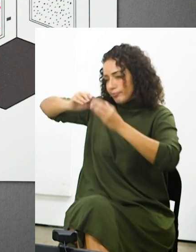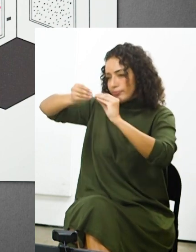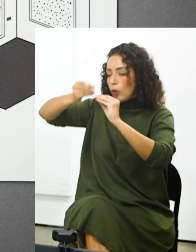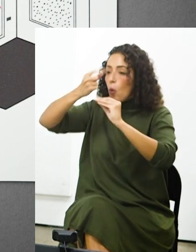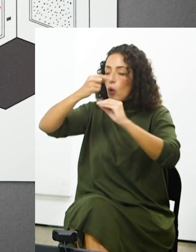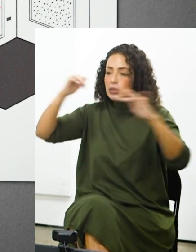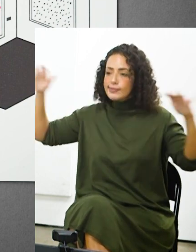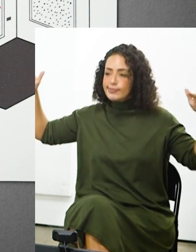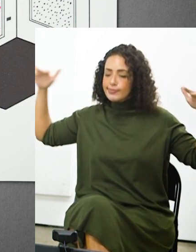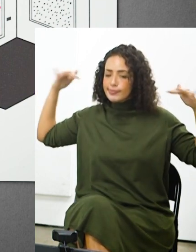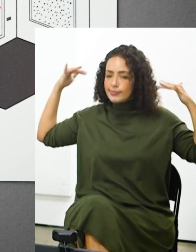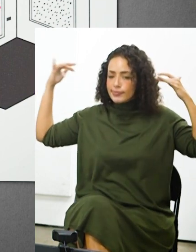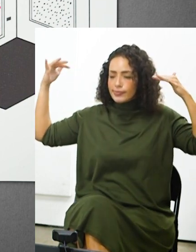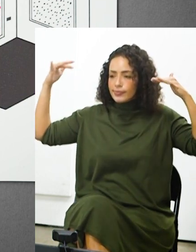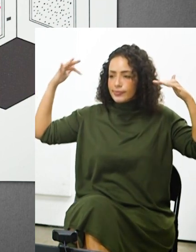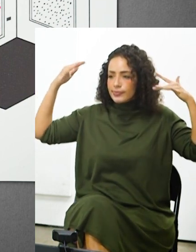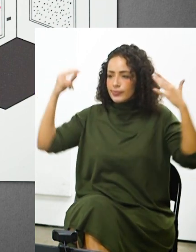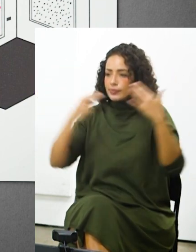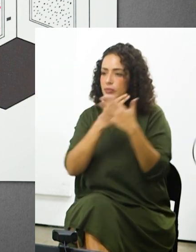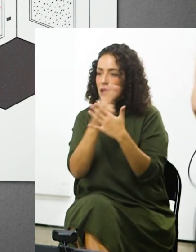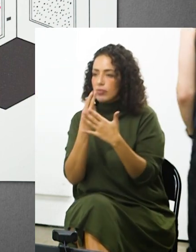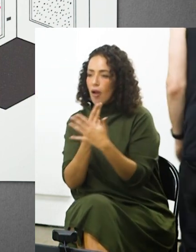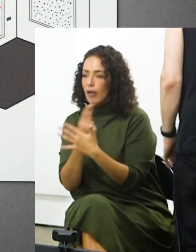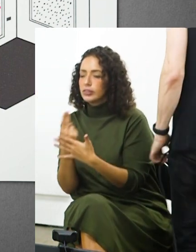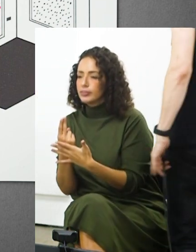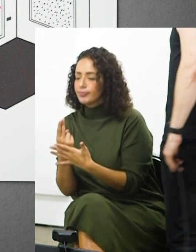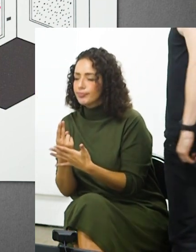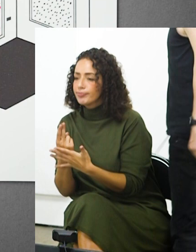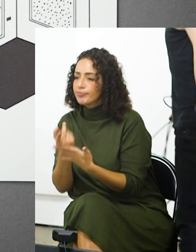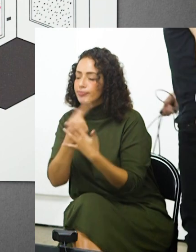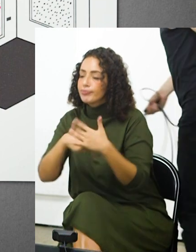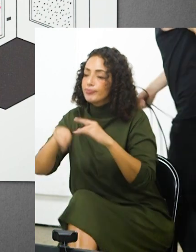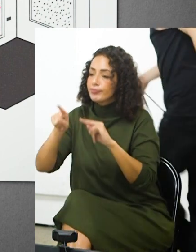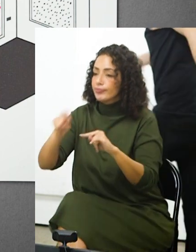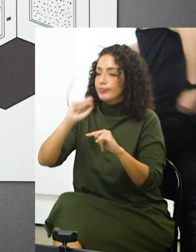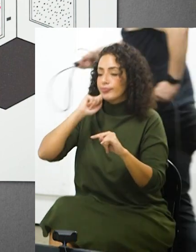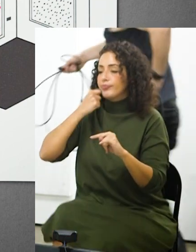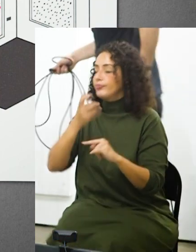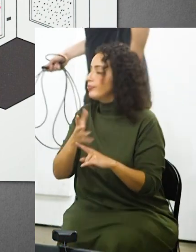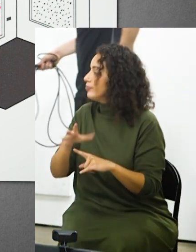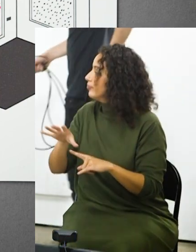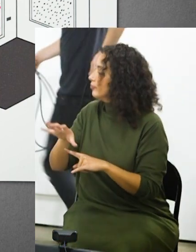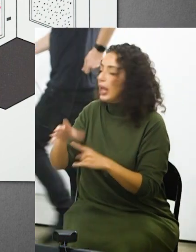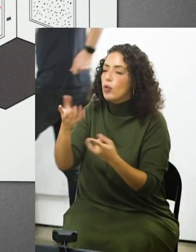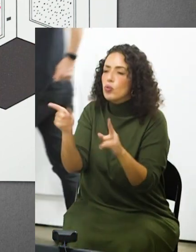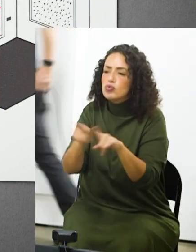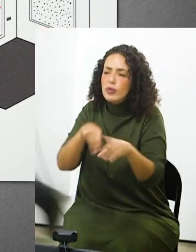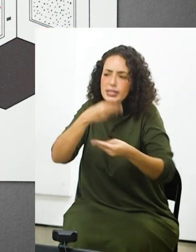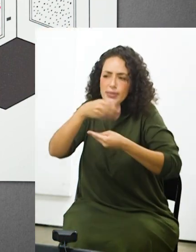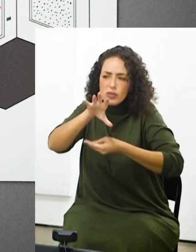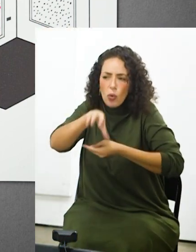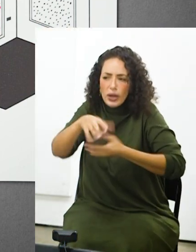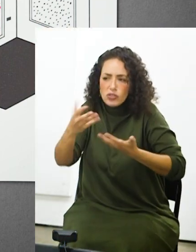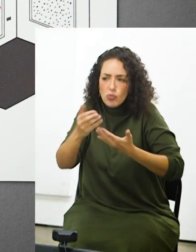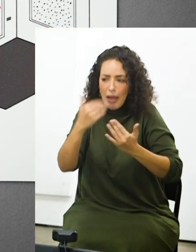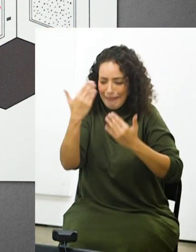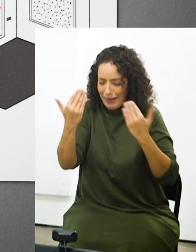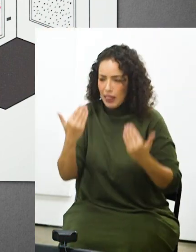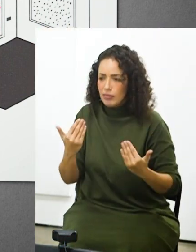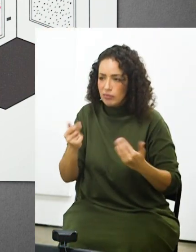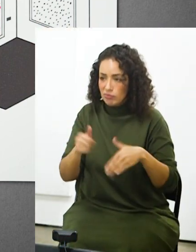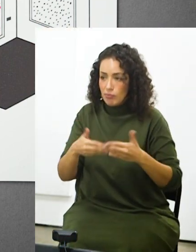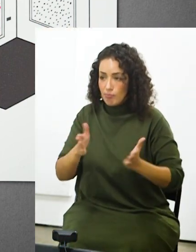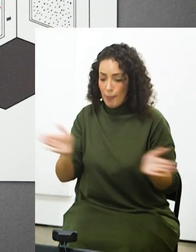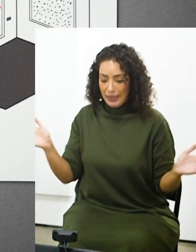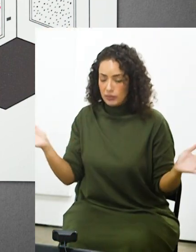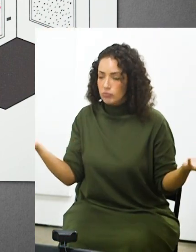art. And then where would be the location in the middle, where it could be gallery or public